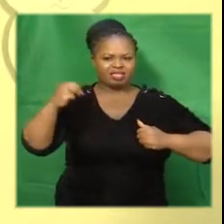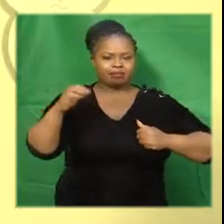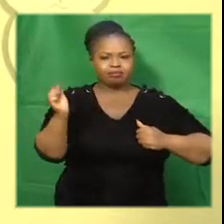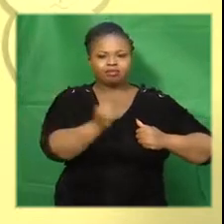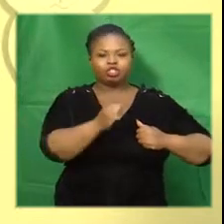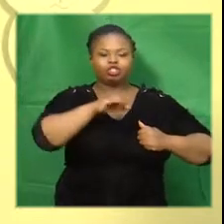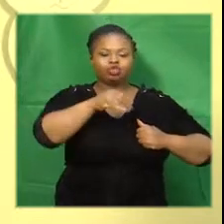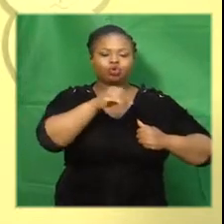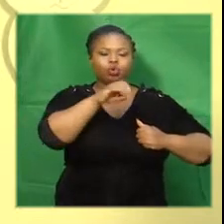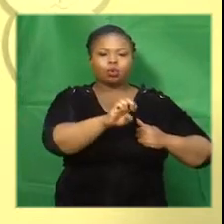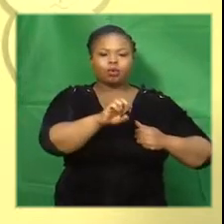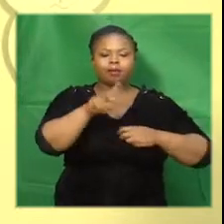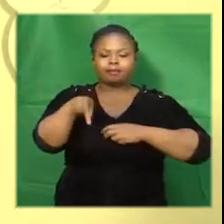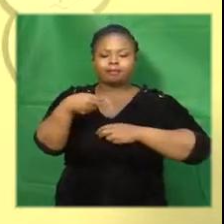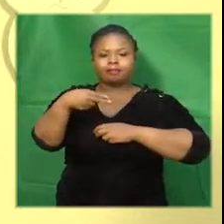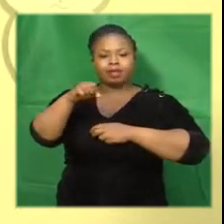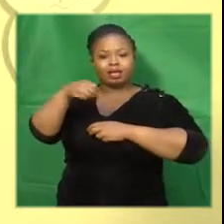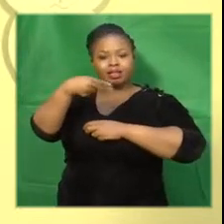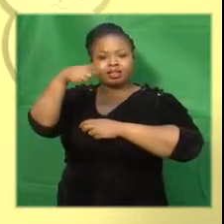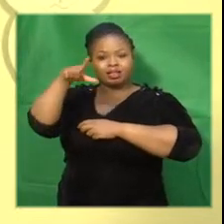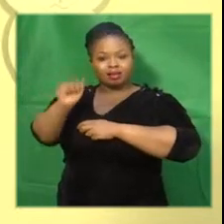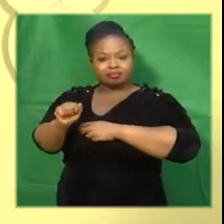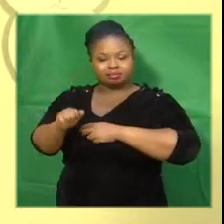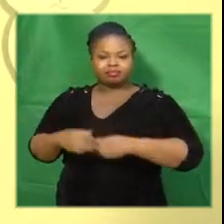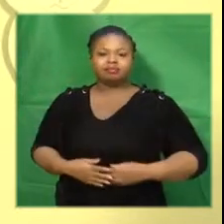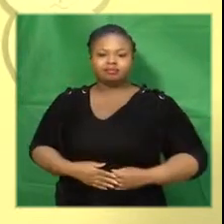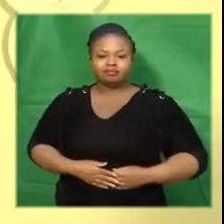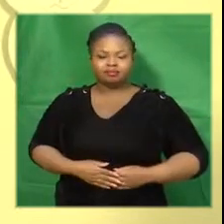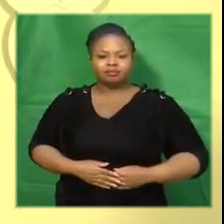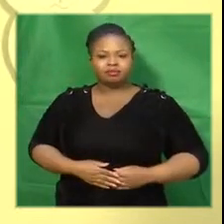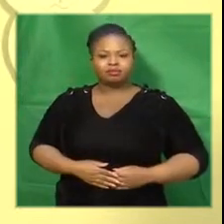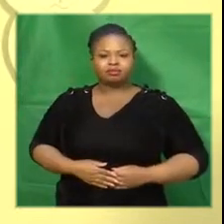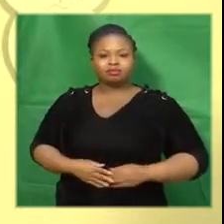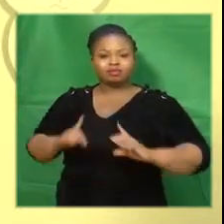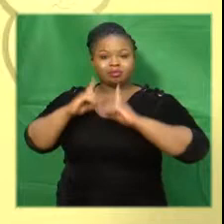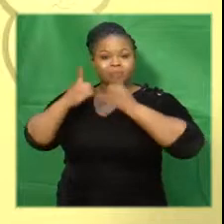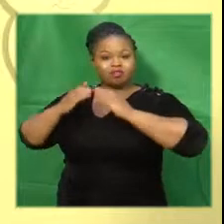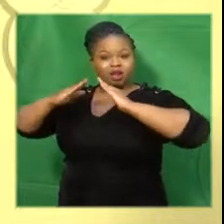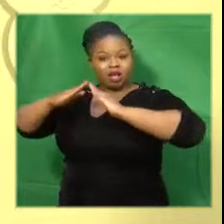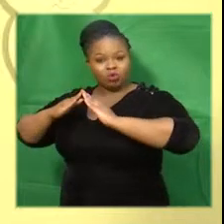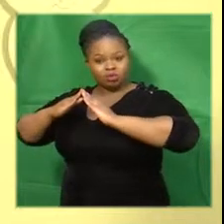Human Settlements, Ms. Mamuluku Kubai,